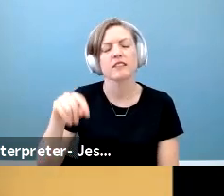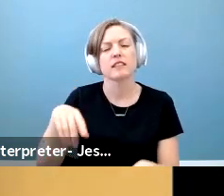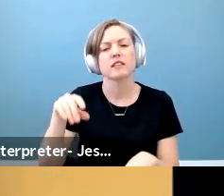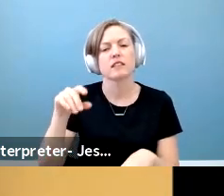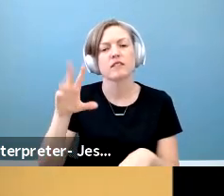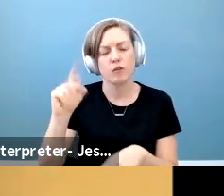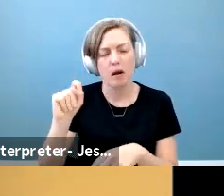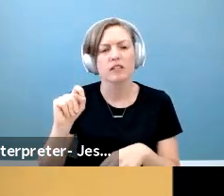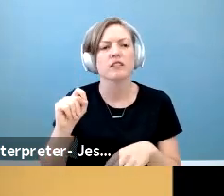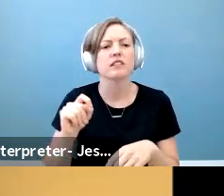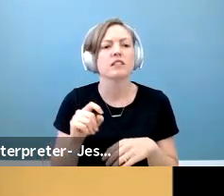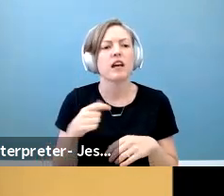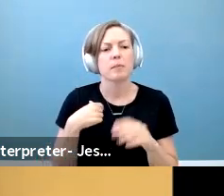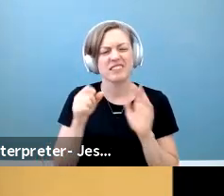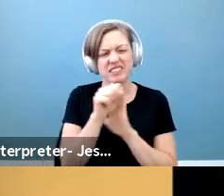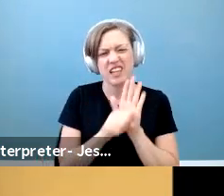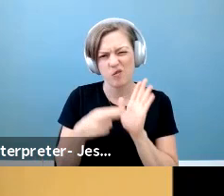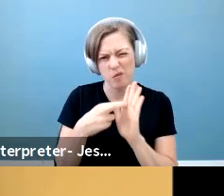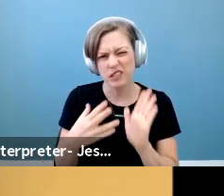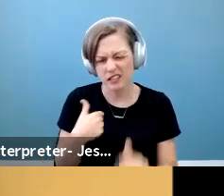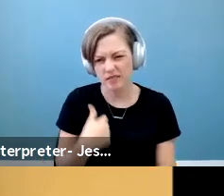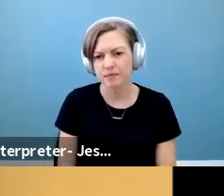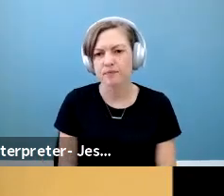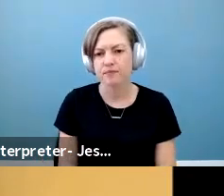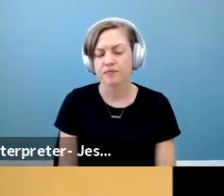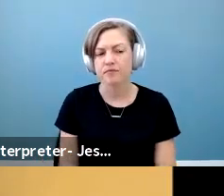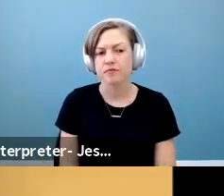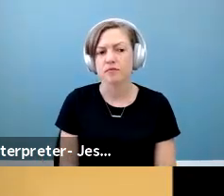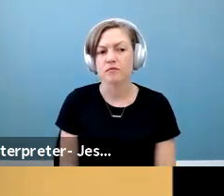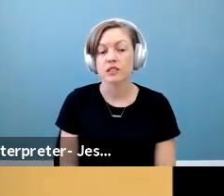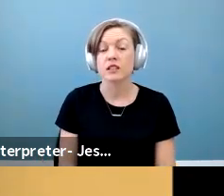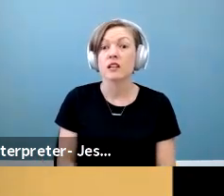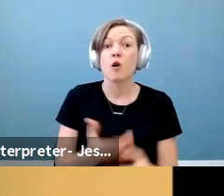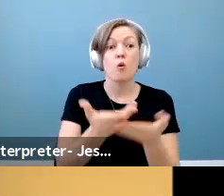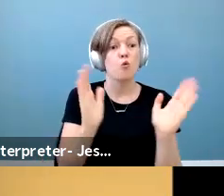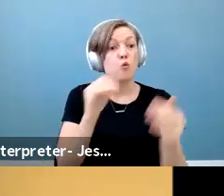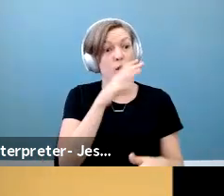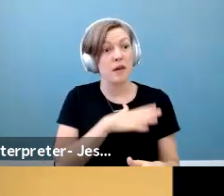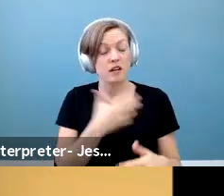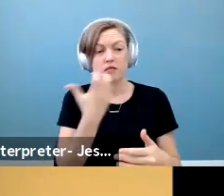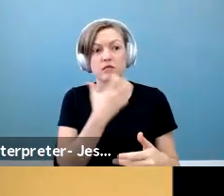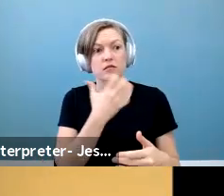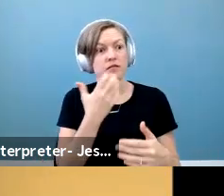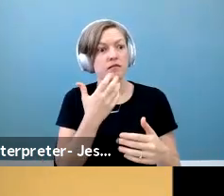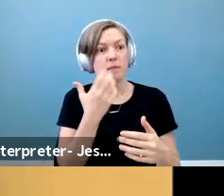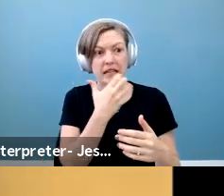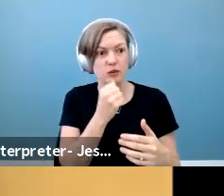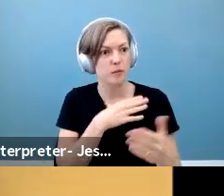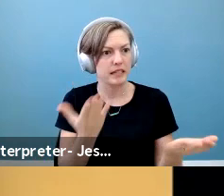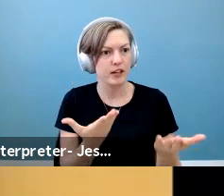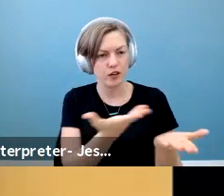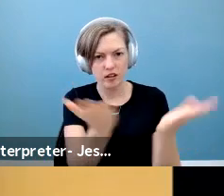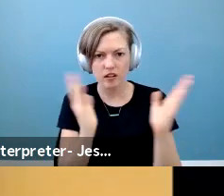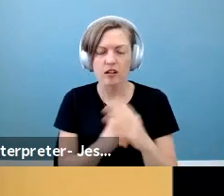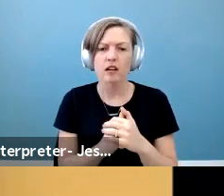as a state representative. The amazing women here in this panel have